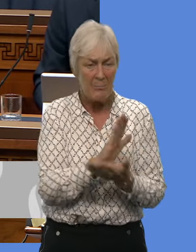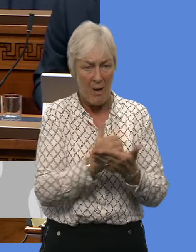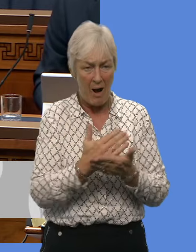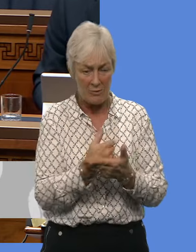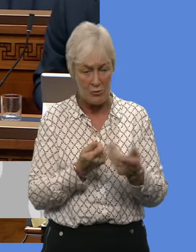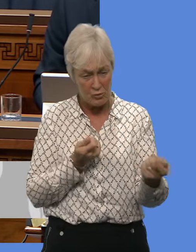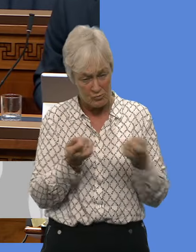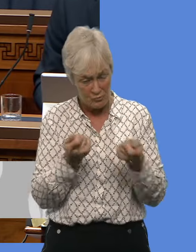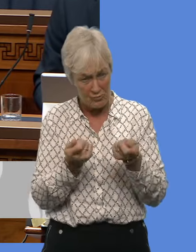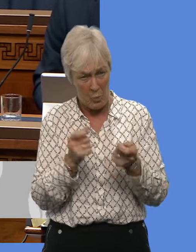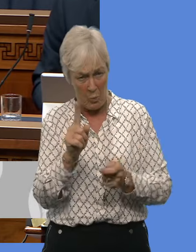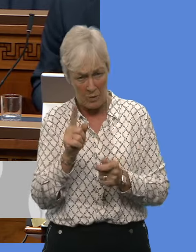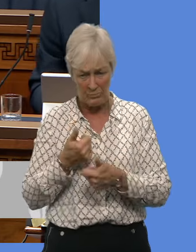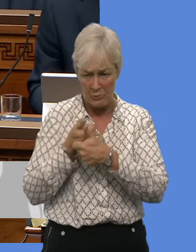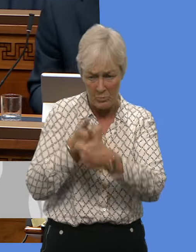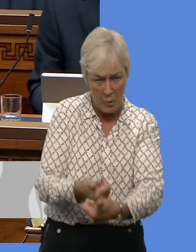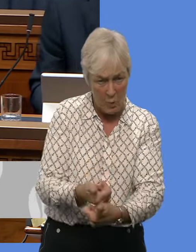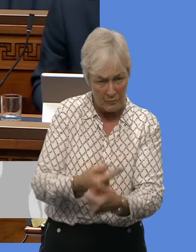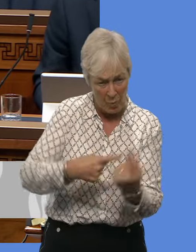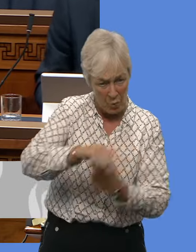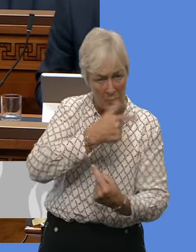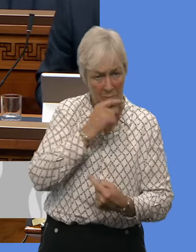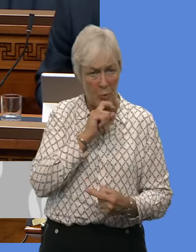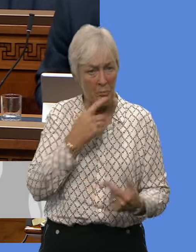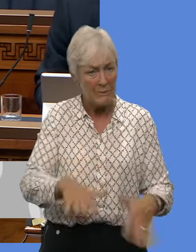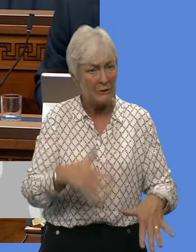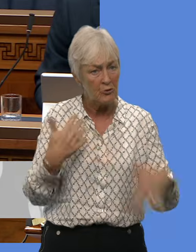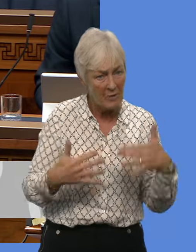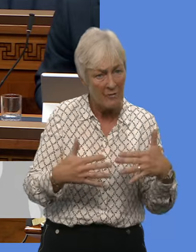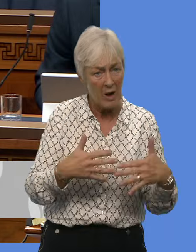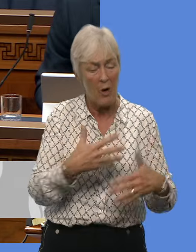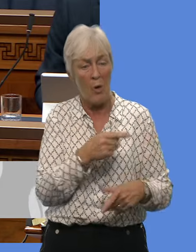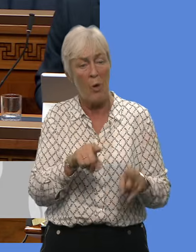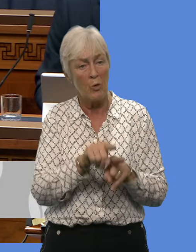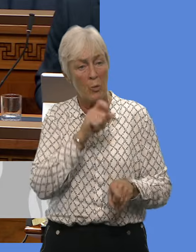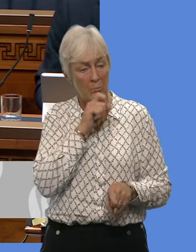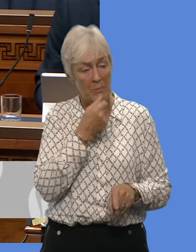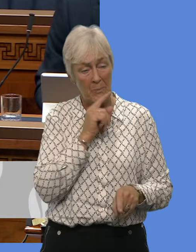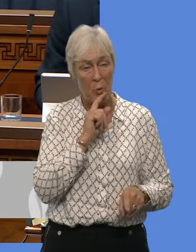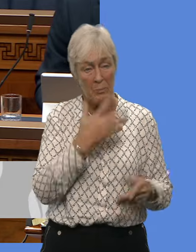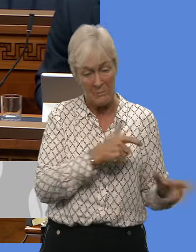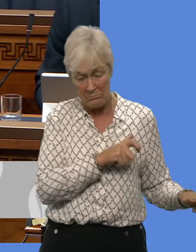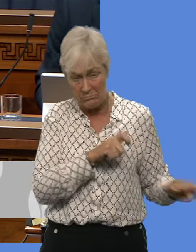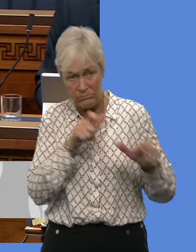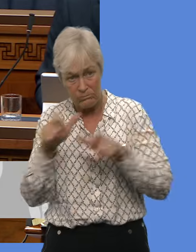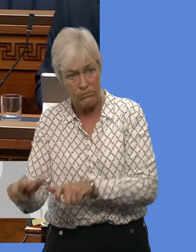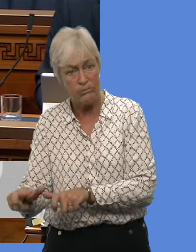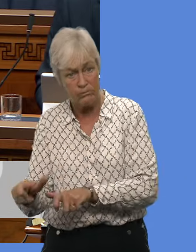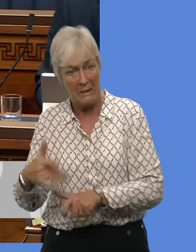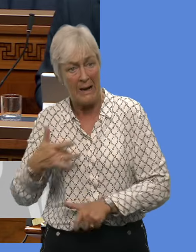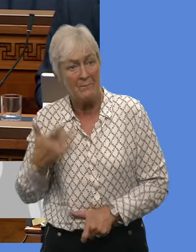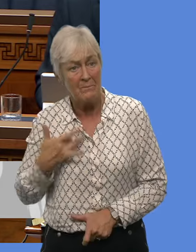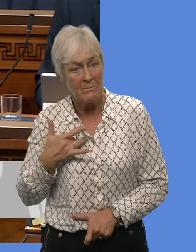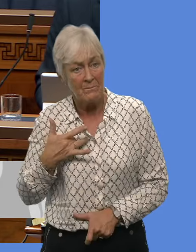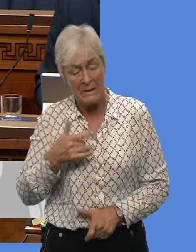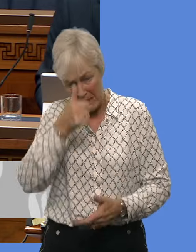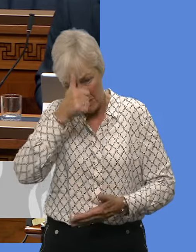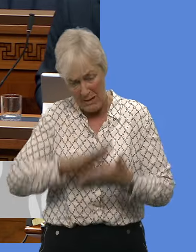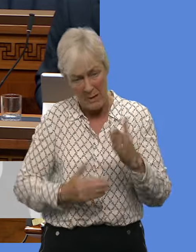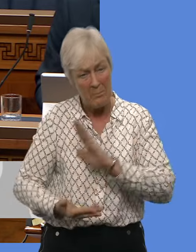provide support for victims and survivors and their families as they try to move forward from the experience of the past.